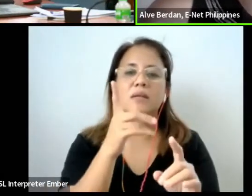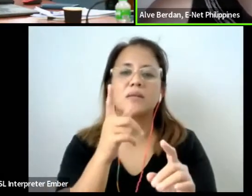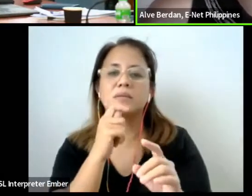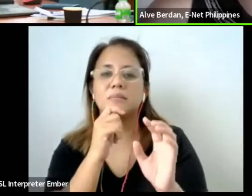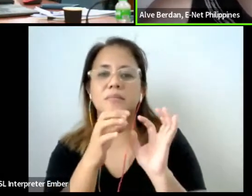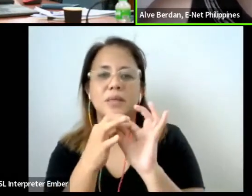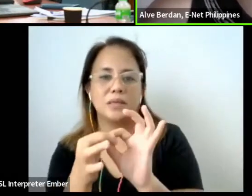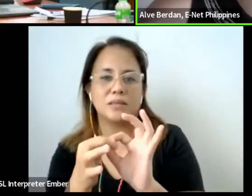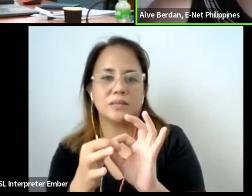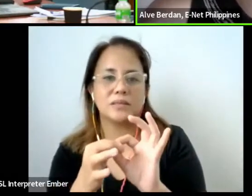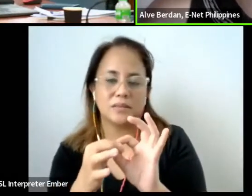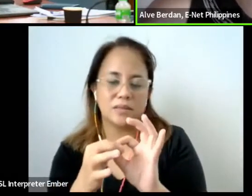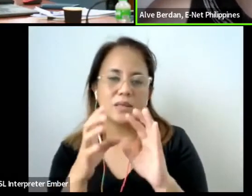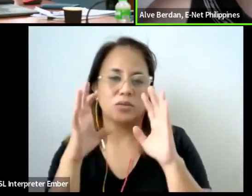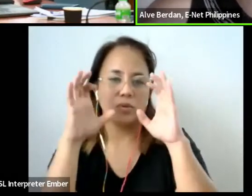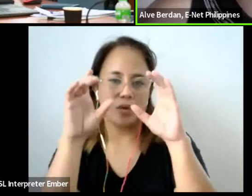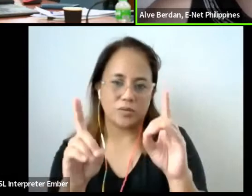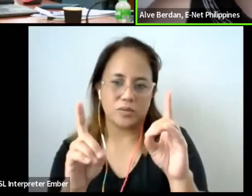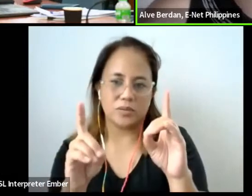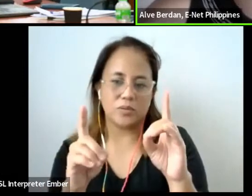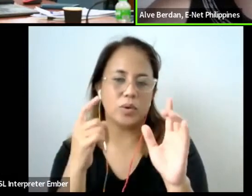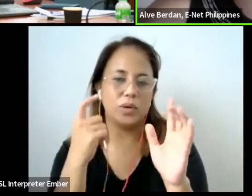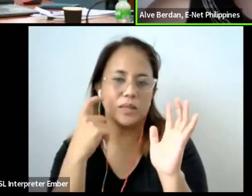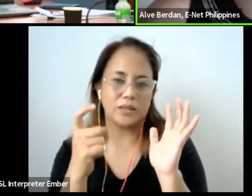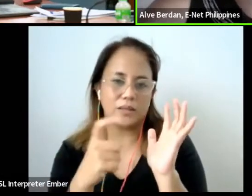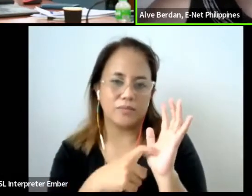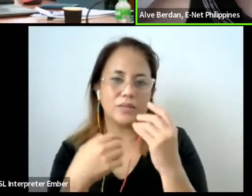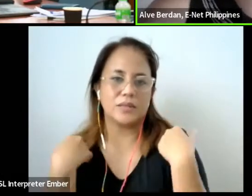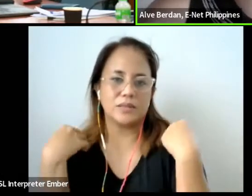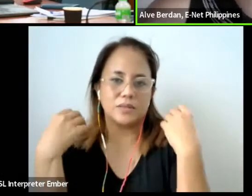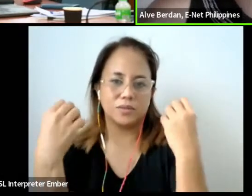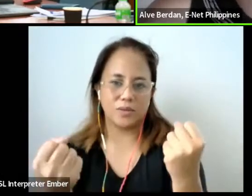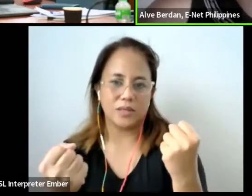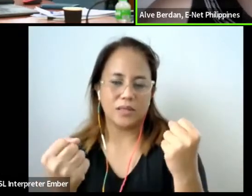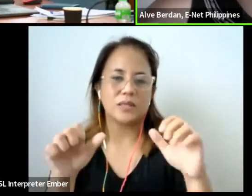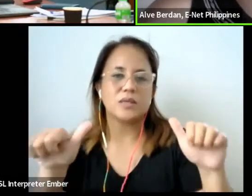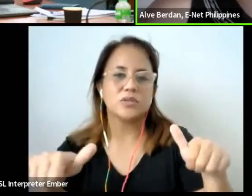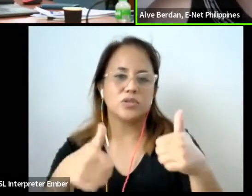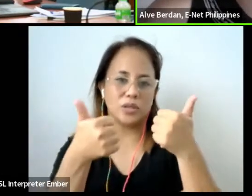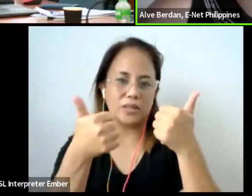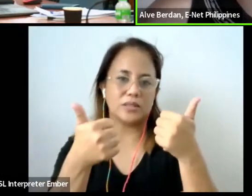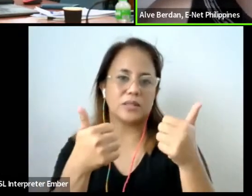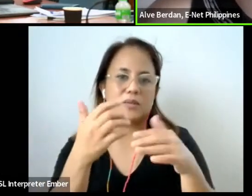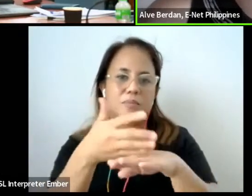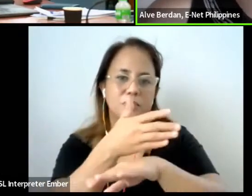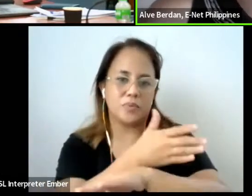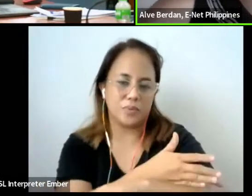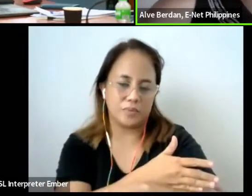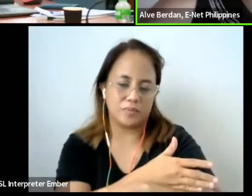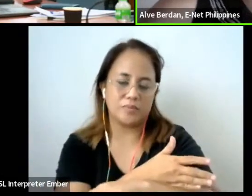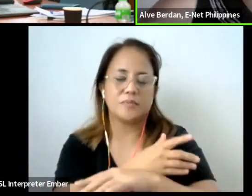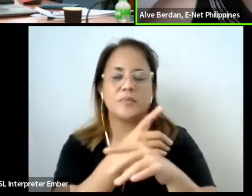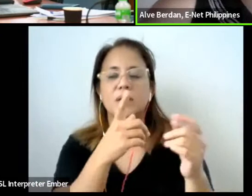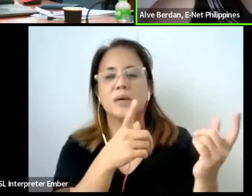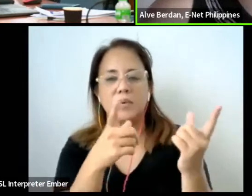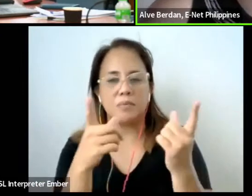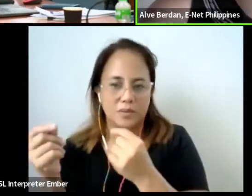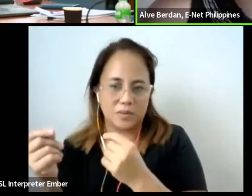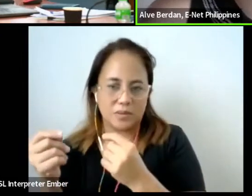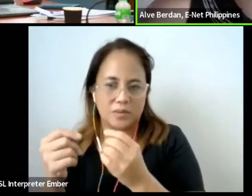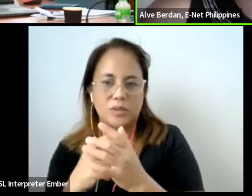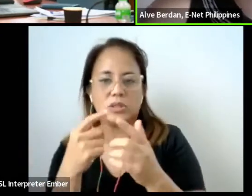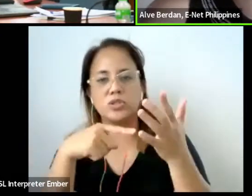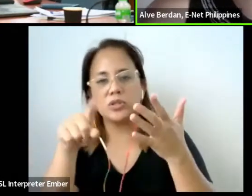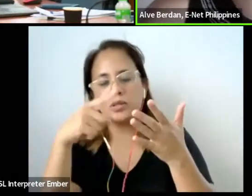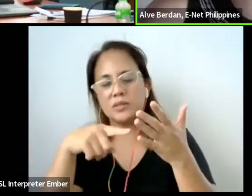tongue-based multilingual education to identify the strengths and challenges and improve its execution. 2, revisit